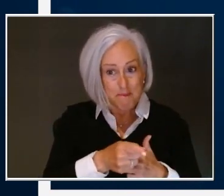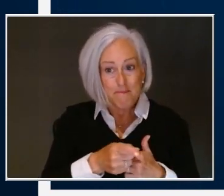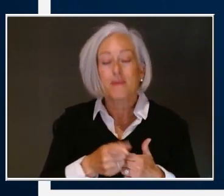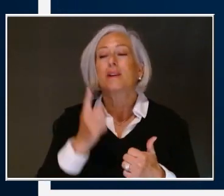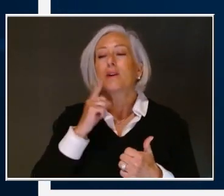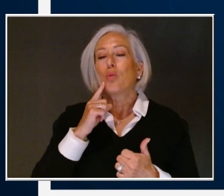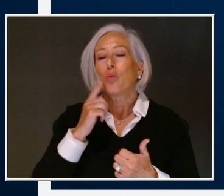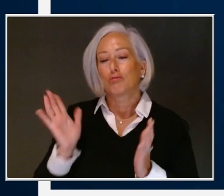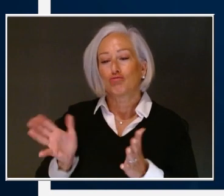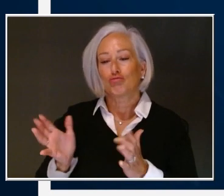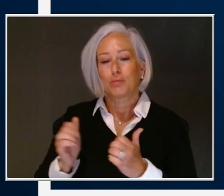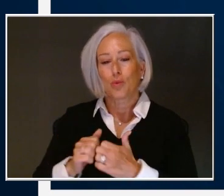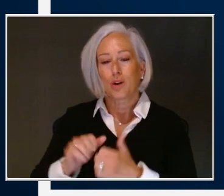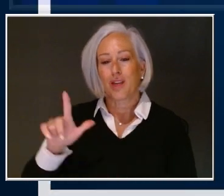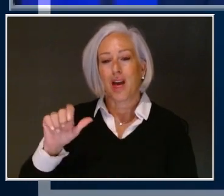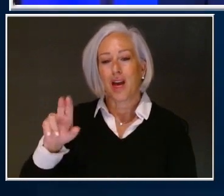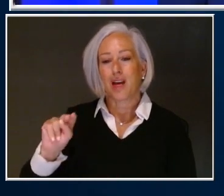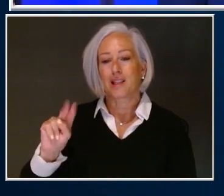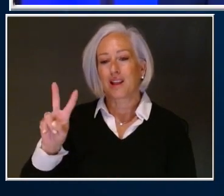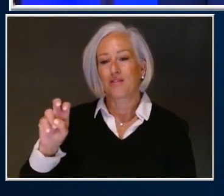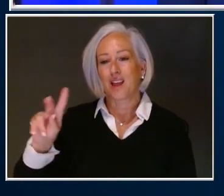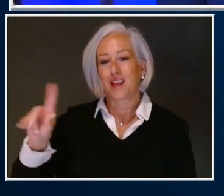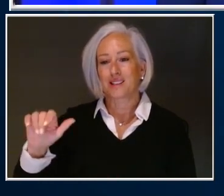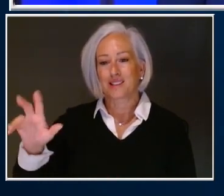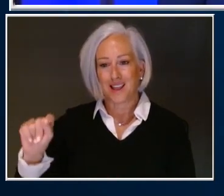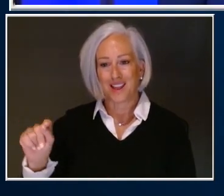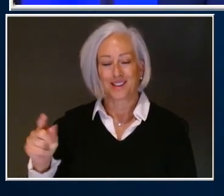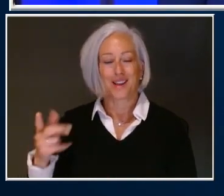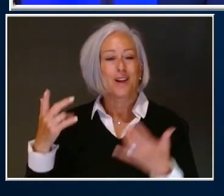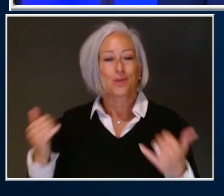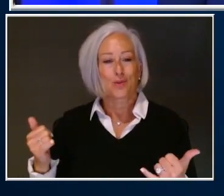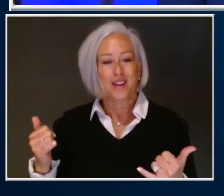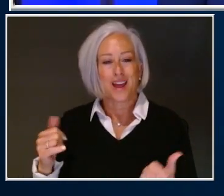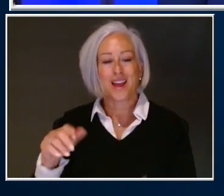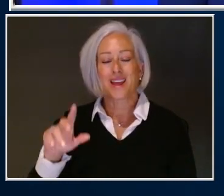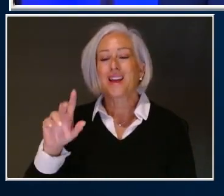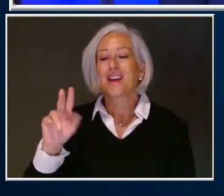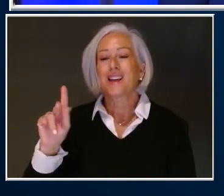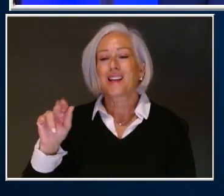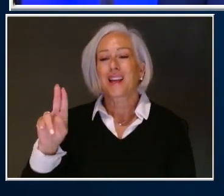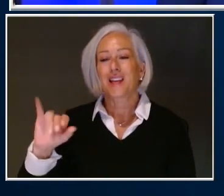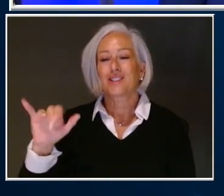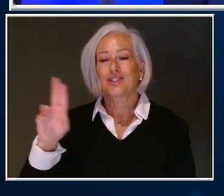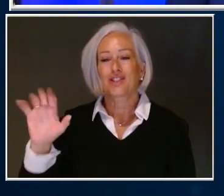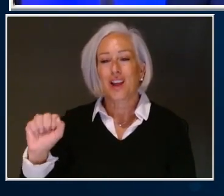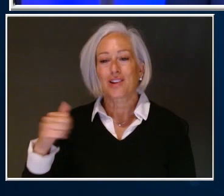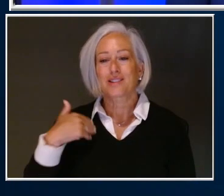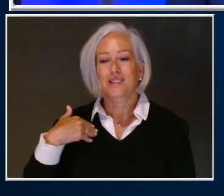have the #1 seed in this week's tournament. Alan, good morning. Nice to see you.